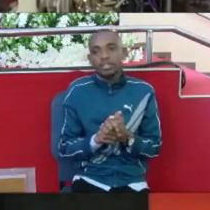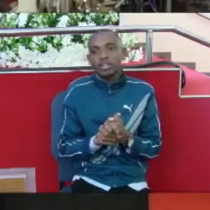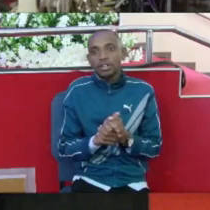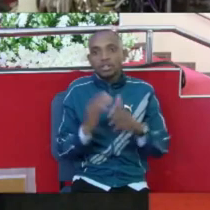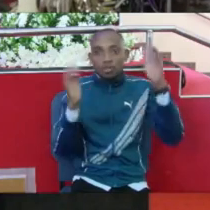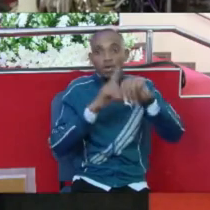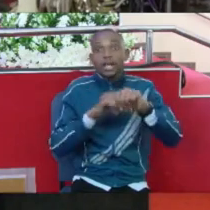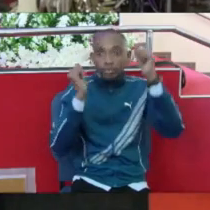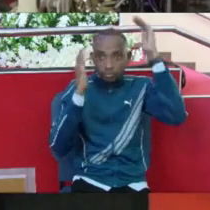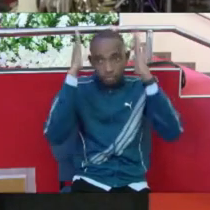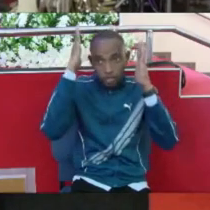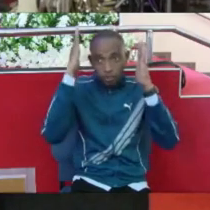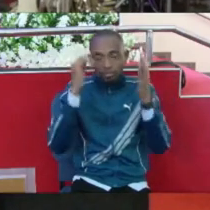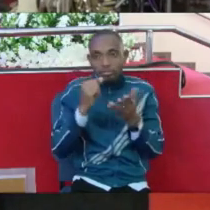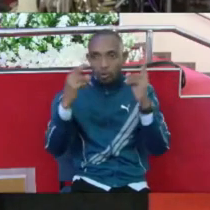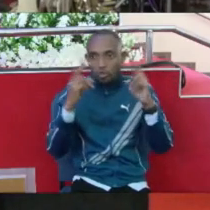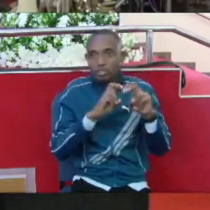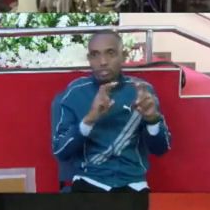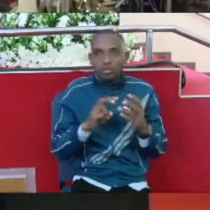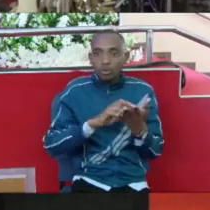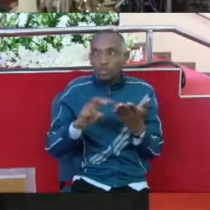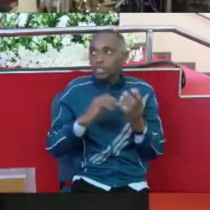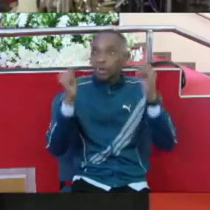the story, the place of stories in your life,